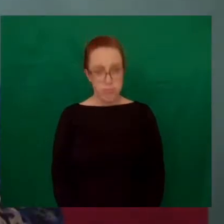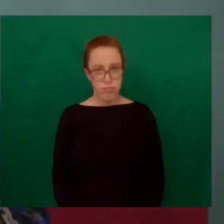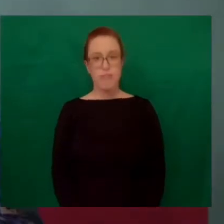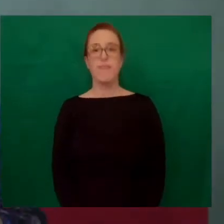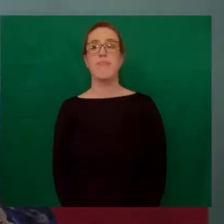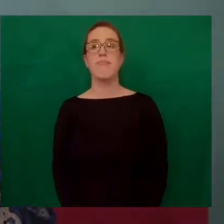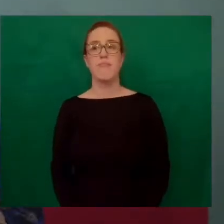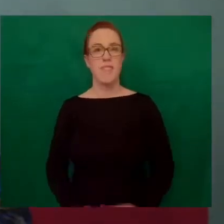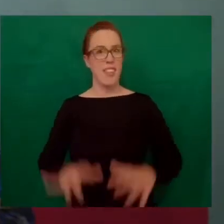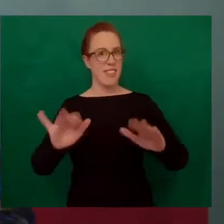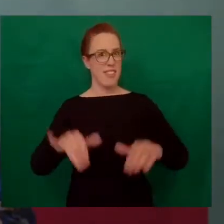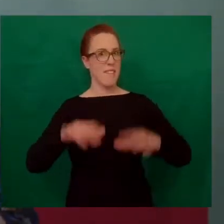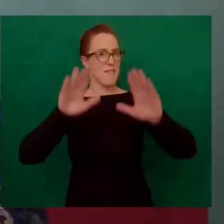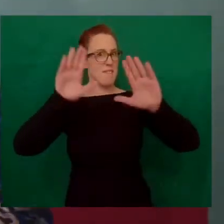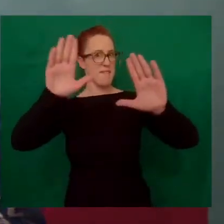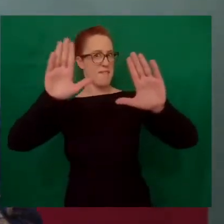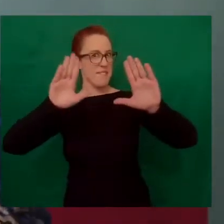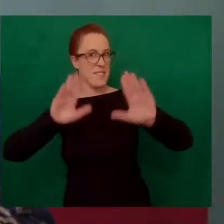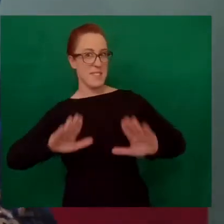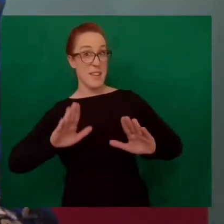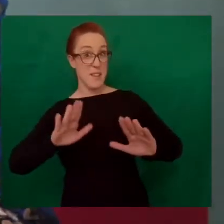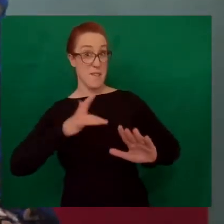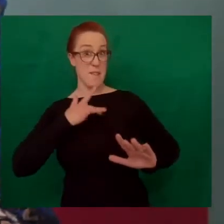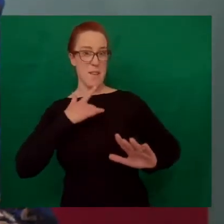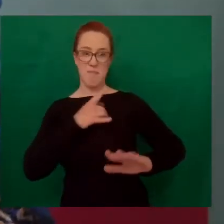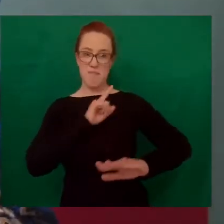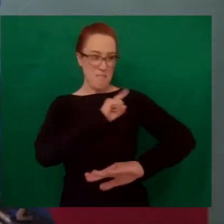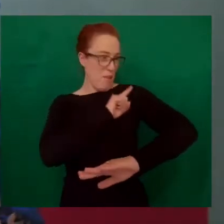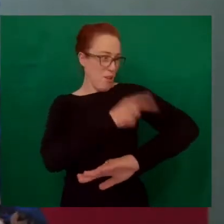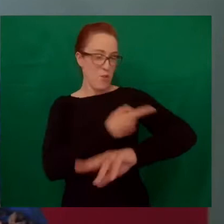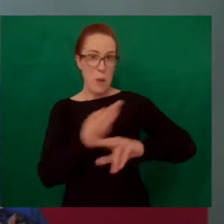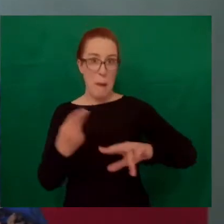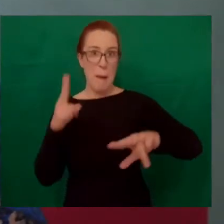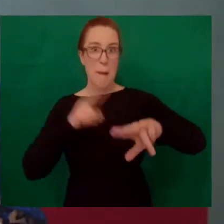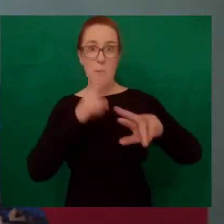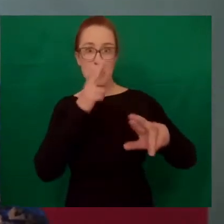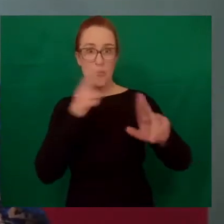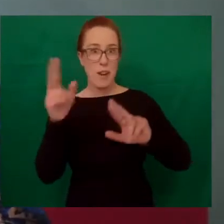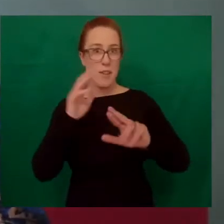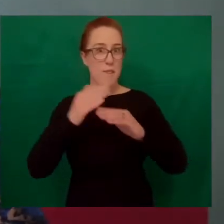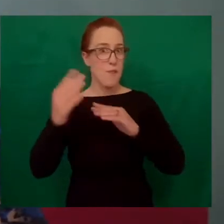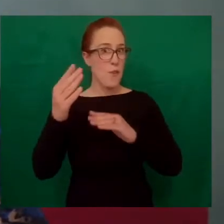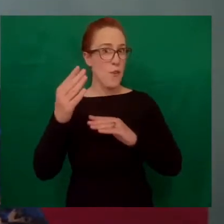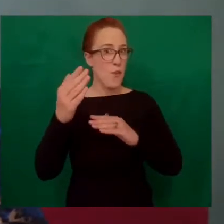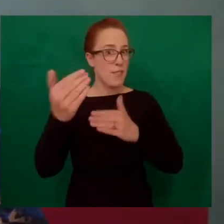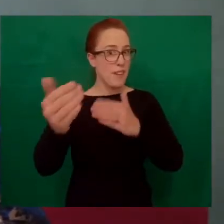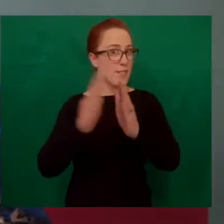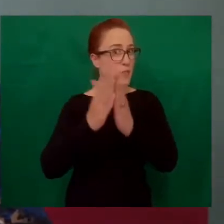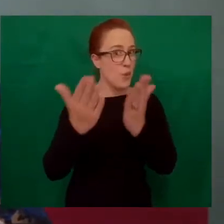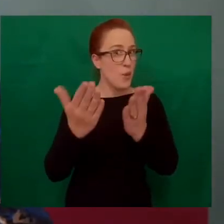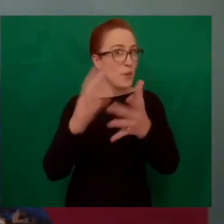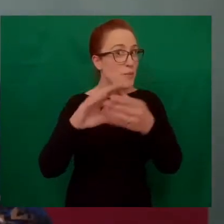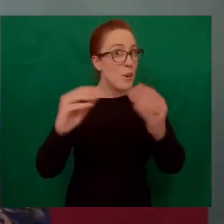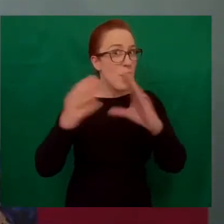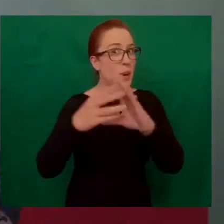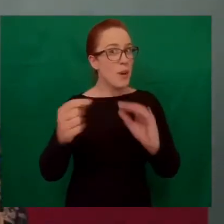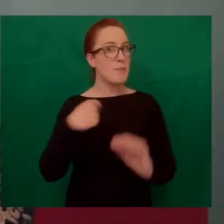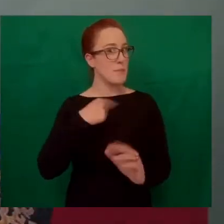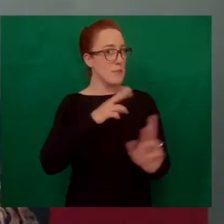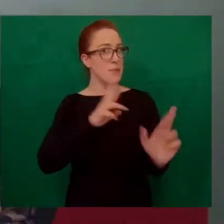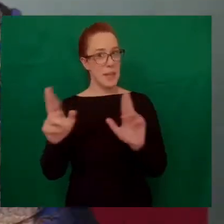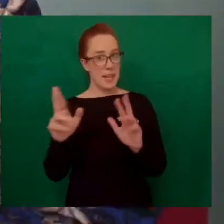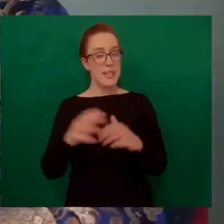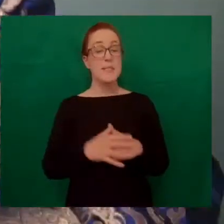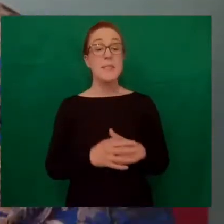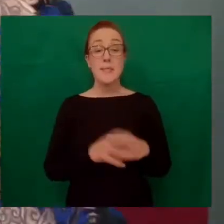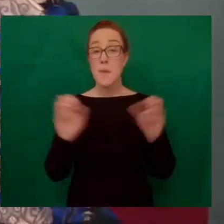Well, that was great. Are we all feeling pretty energized? Are we all ready for the second story? I think so. I sure am. All